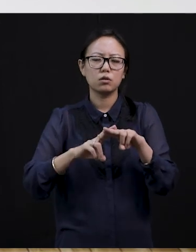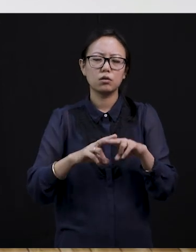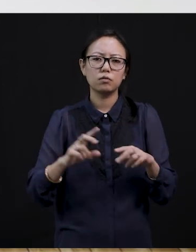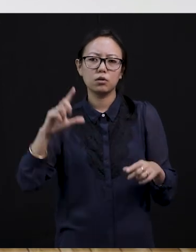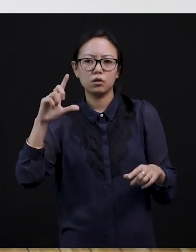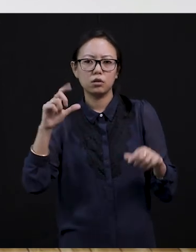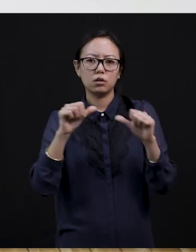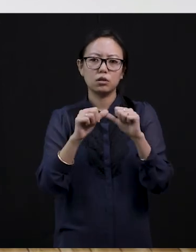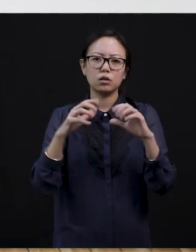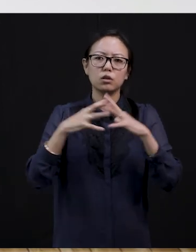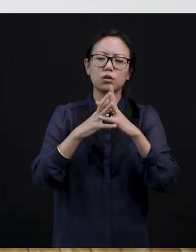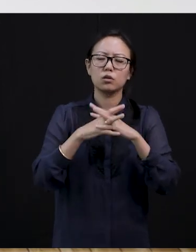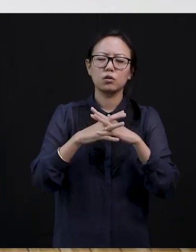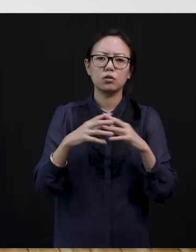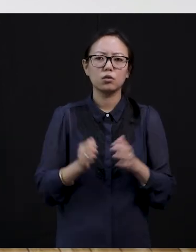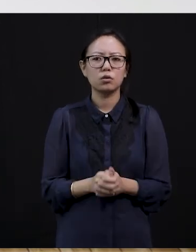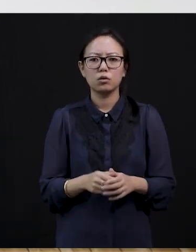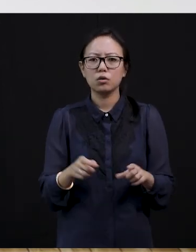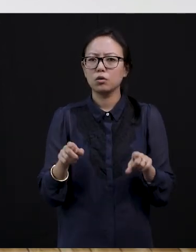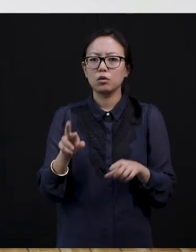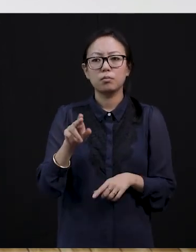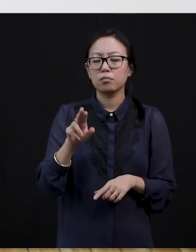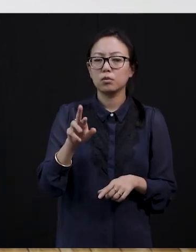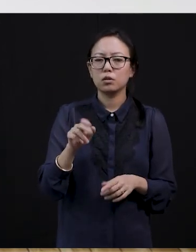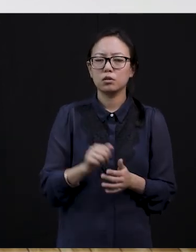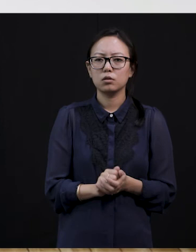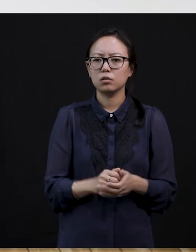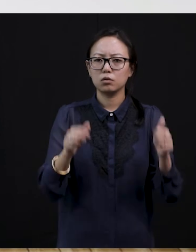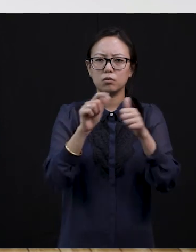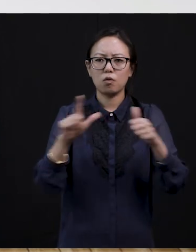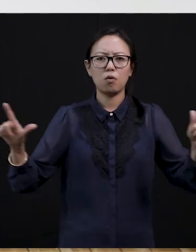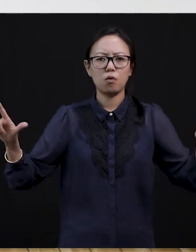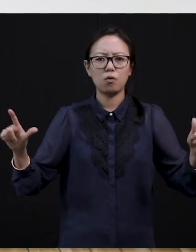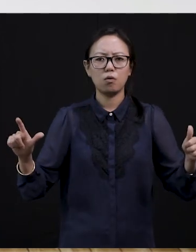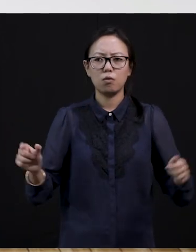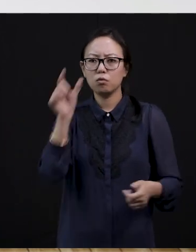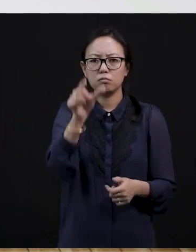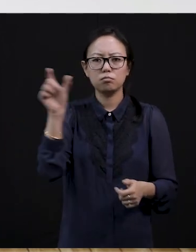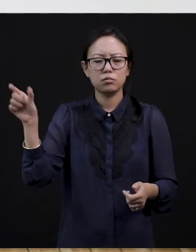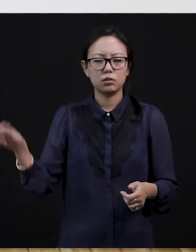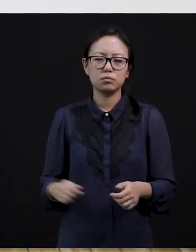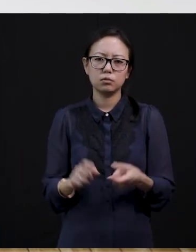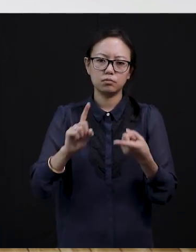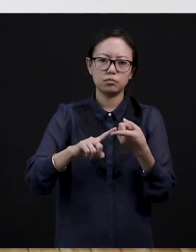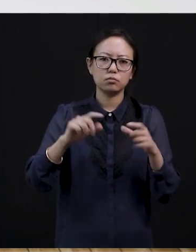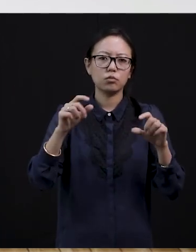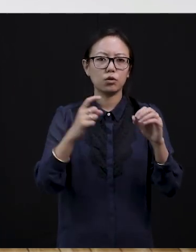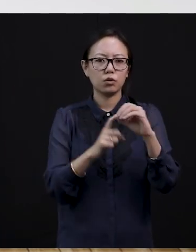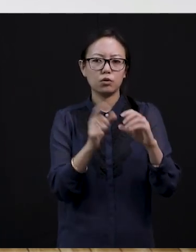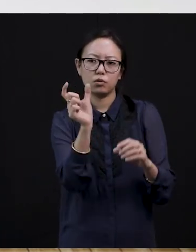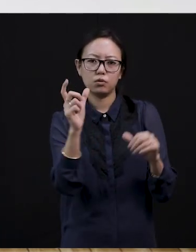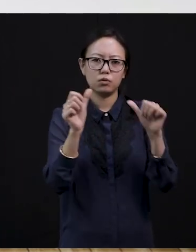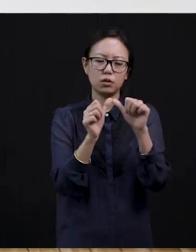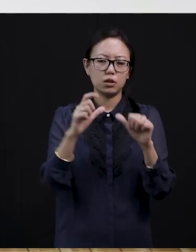that law should be binding for everyone and it should be an equal thing for all the citizens. The next one is the